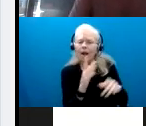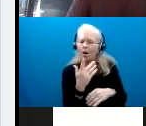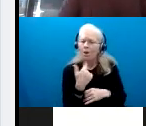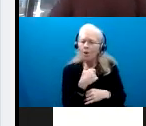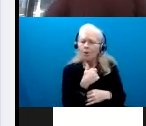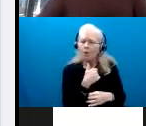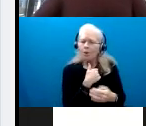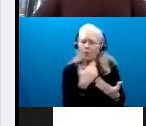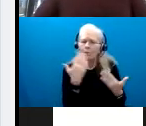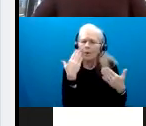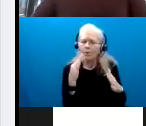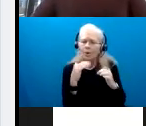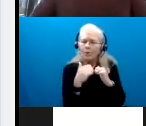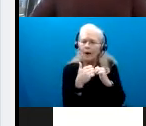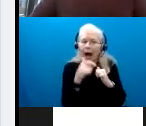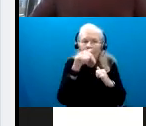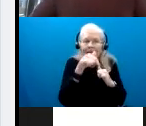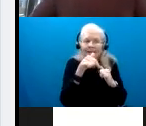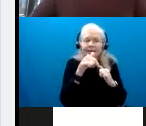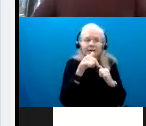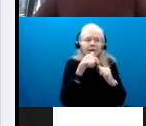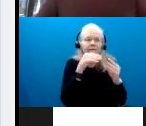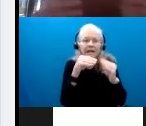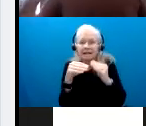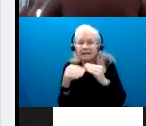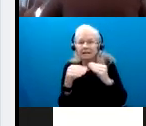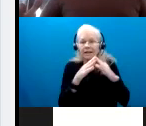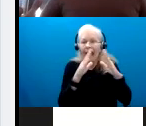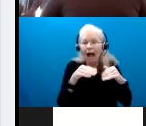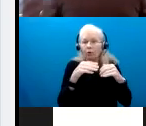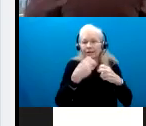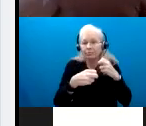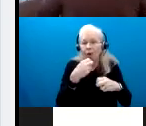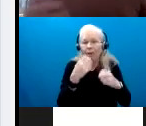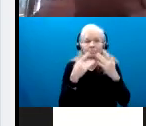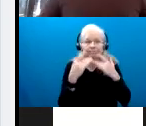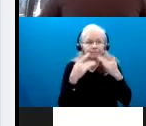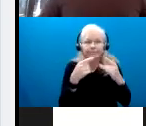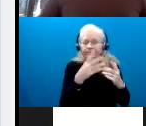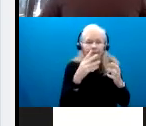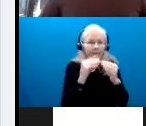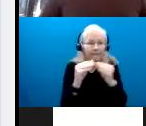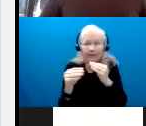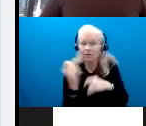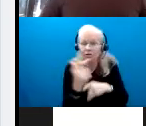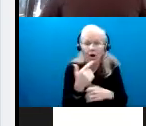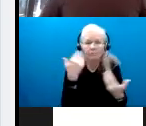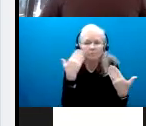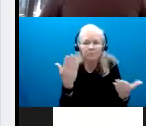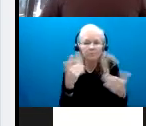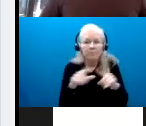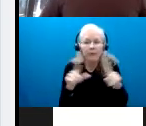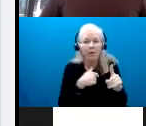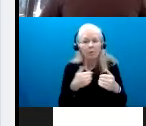missing housing problem, but we know we've got a problem. And so they adopted this code and they said, hey, you bring projects to